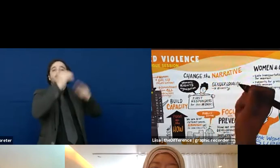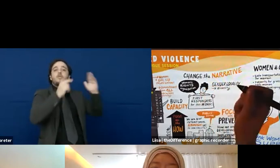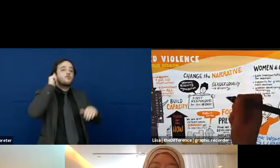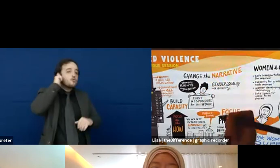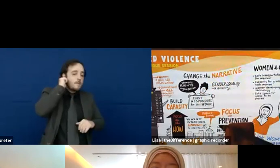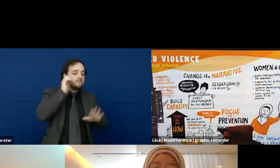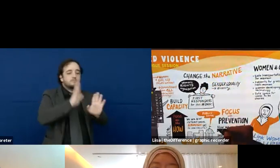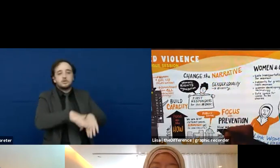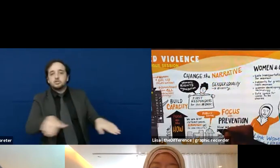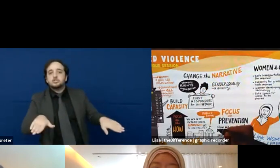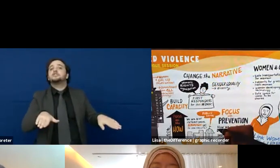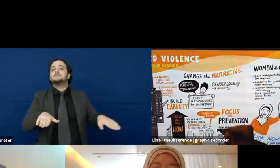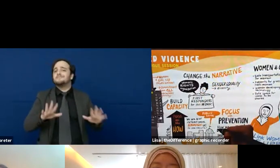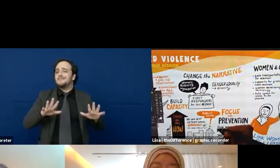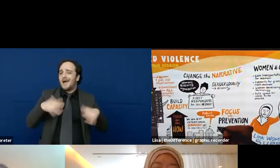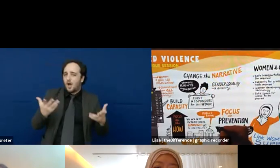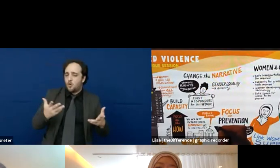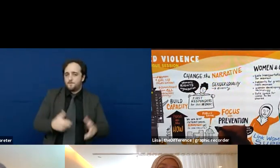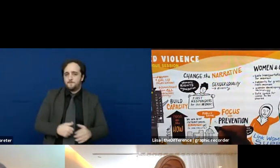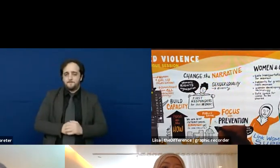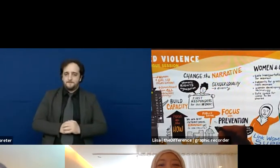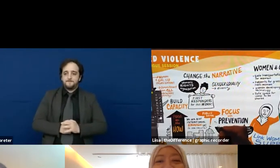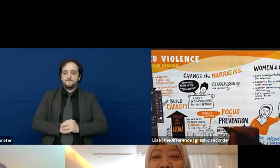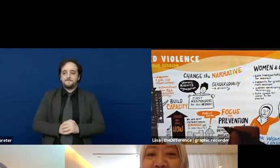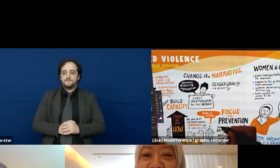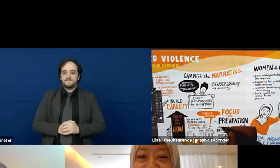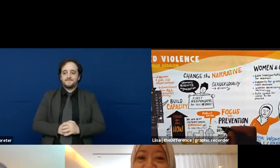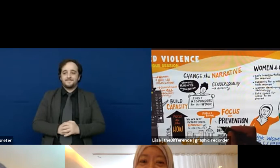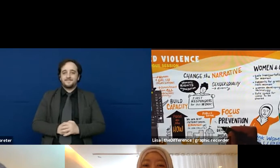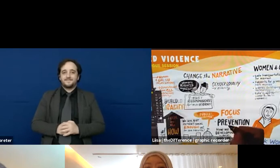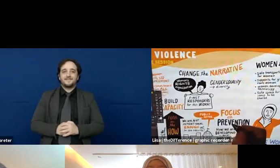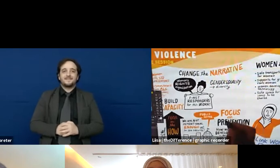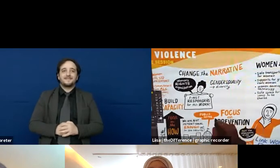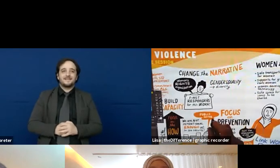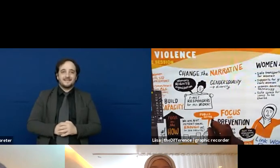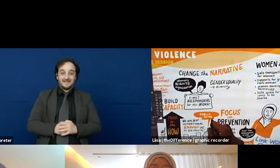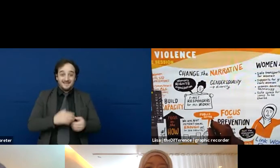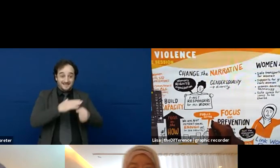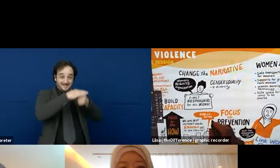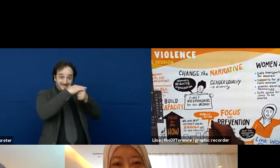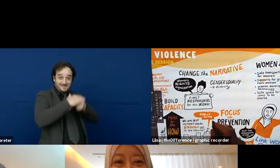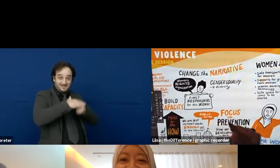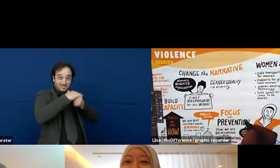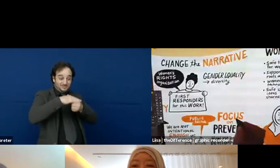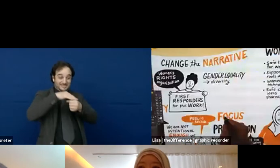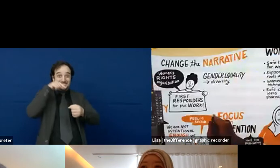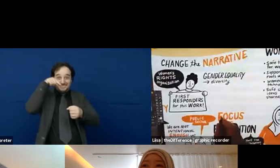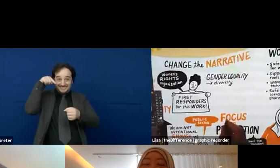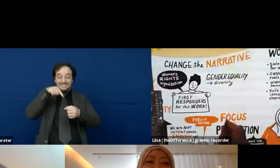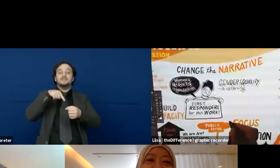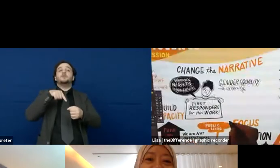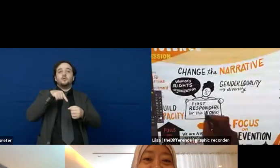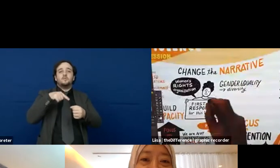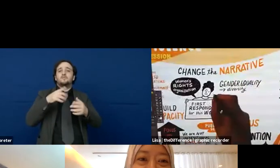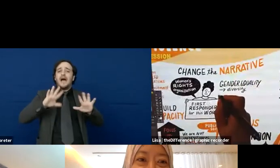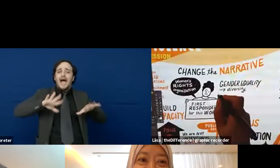You are having the floor, Ms. Sofian. Thank you very much, Kalliope. I hope you can hear me. Very